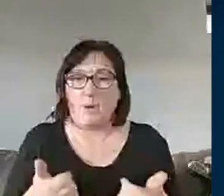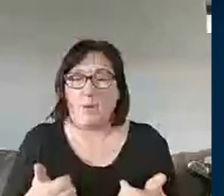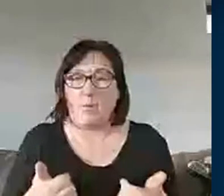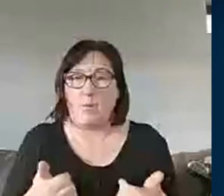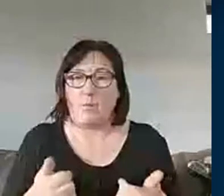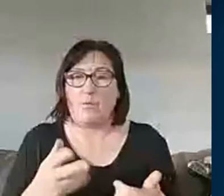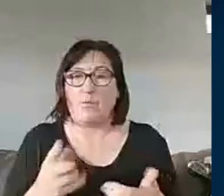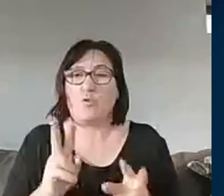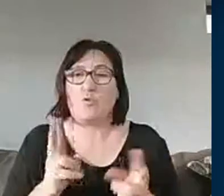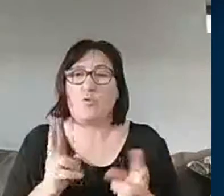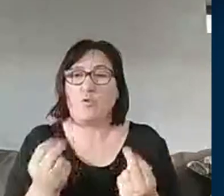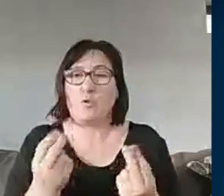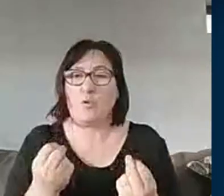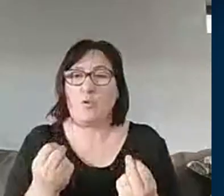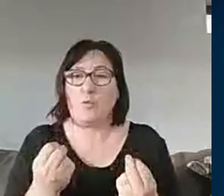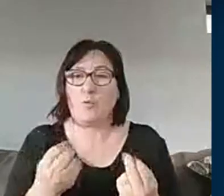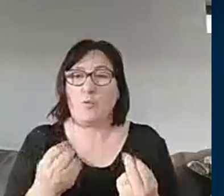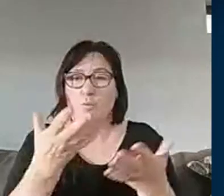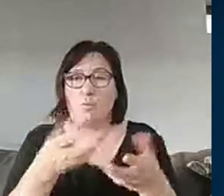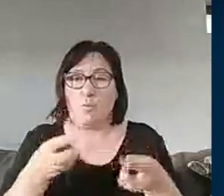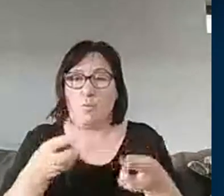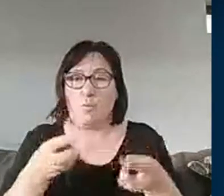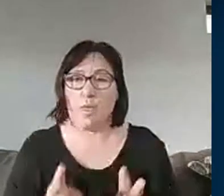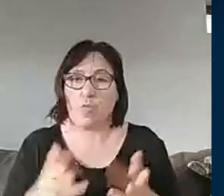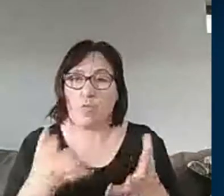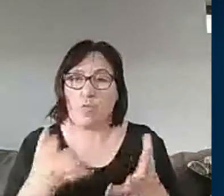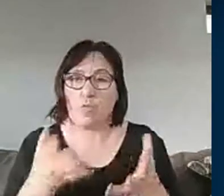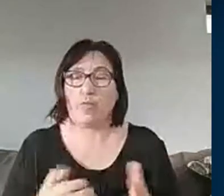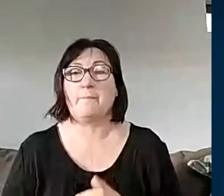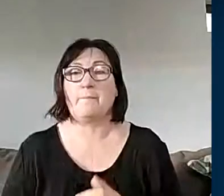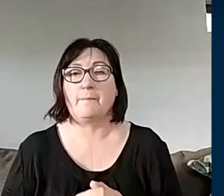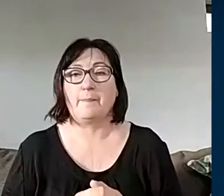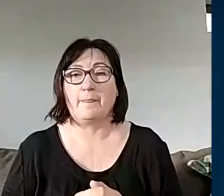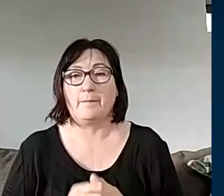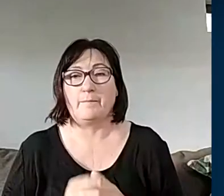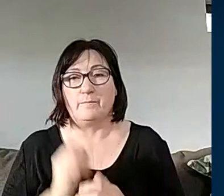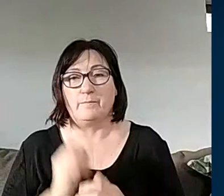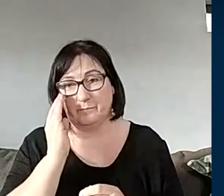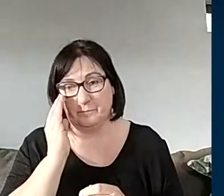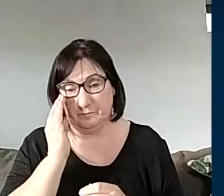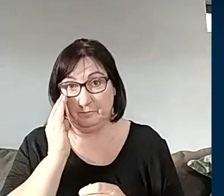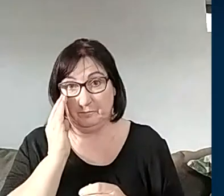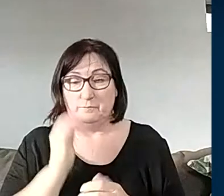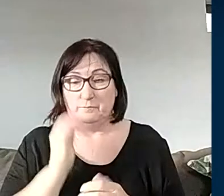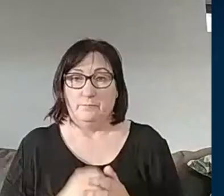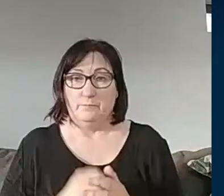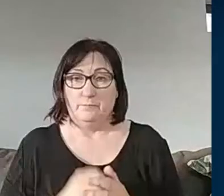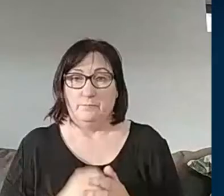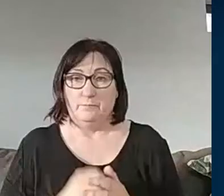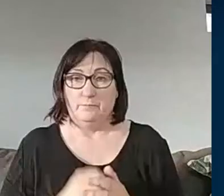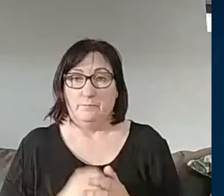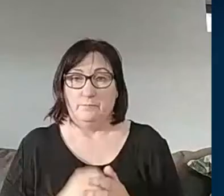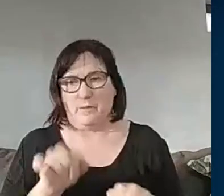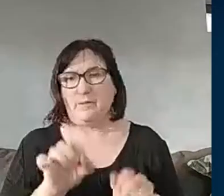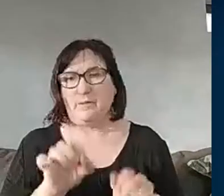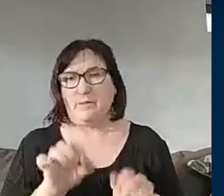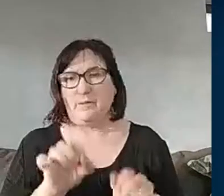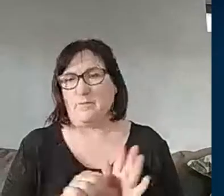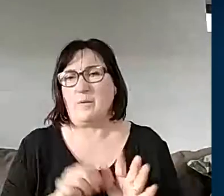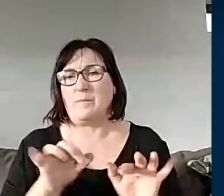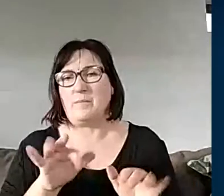Yes, thank you, Program Director. This is a very, very important one because people are having problems around this